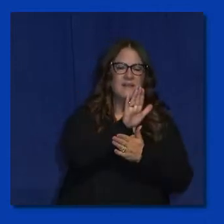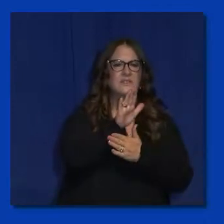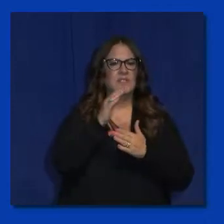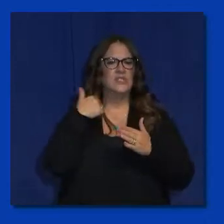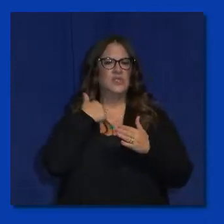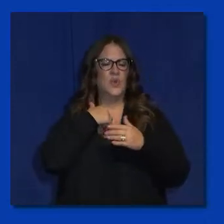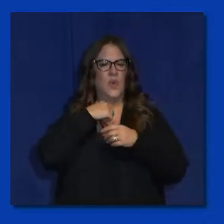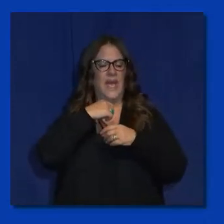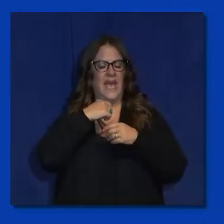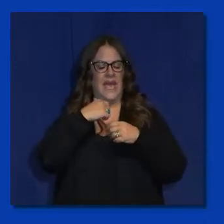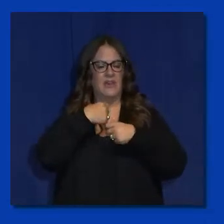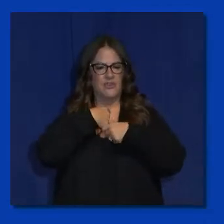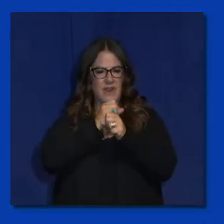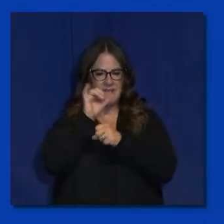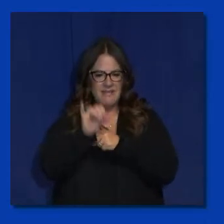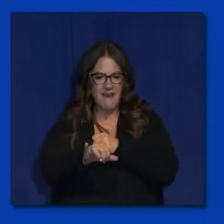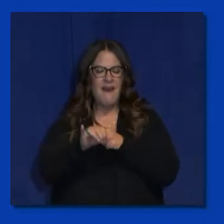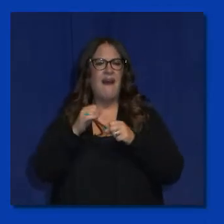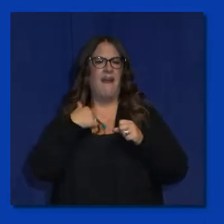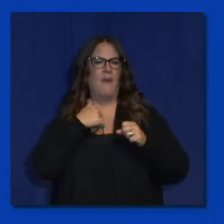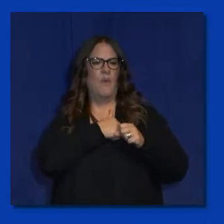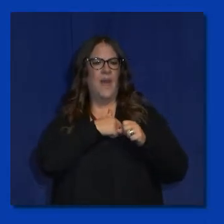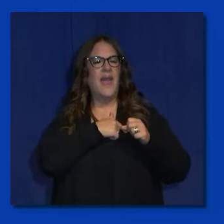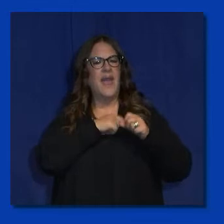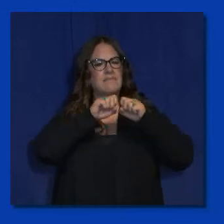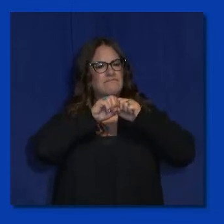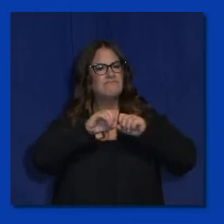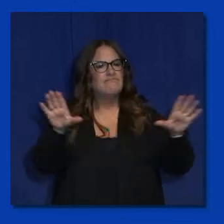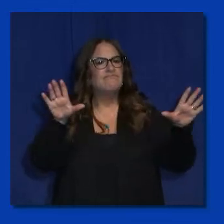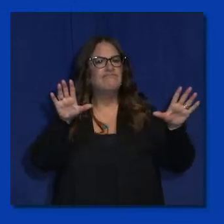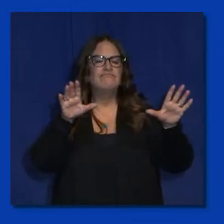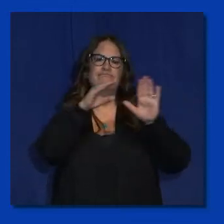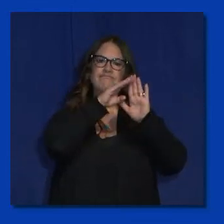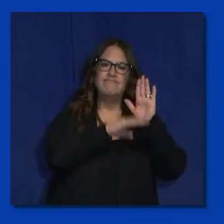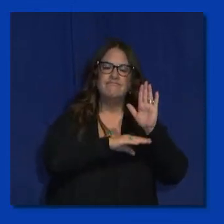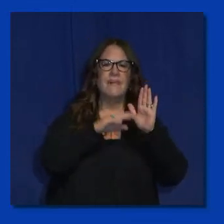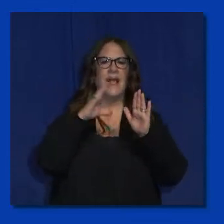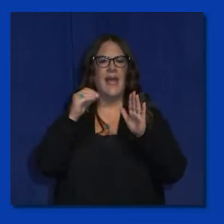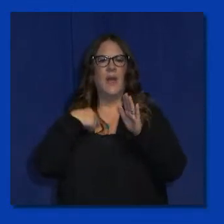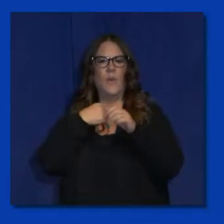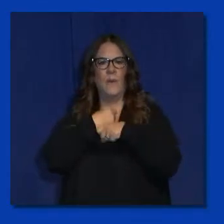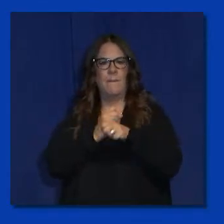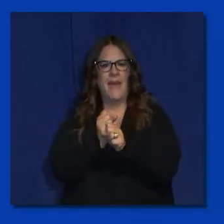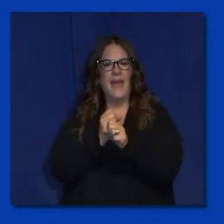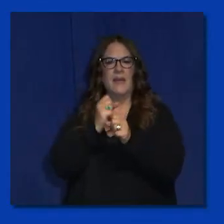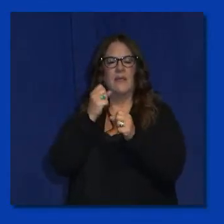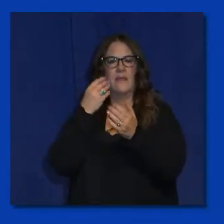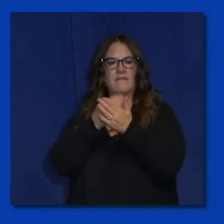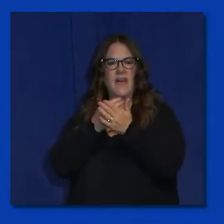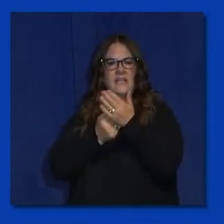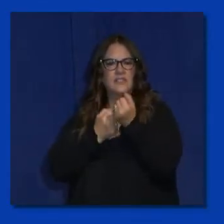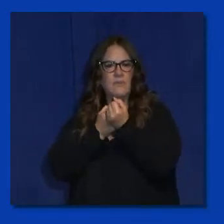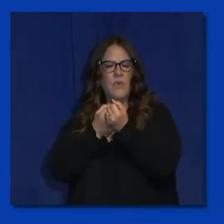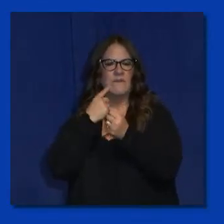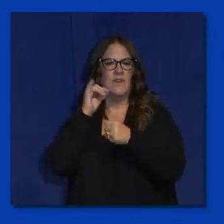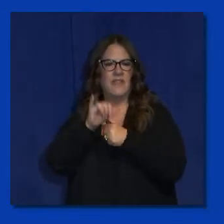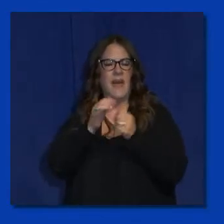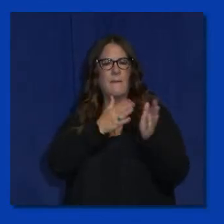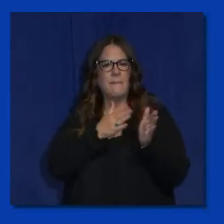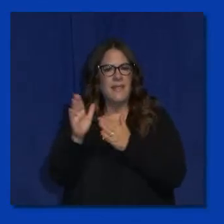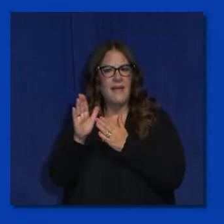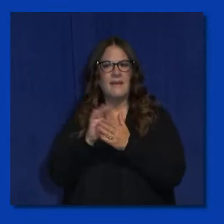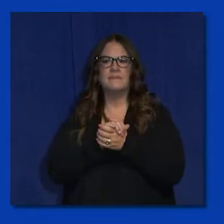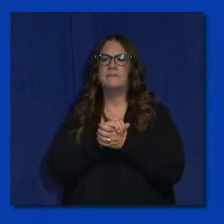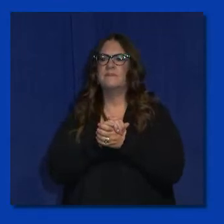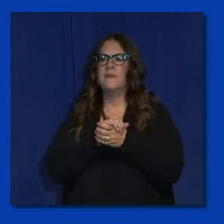framework. And we're going to fund that framework. Historic investments, multi-year, so they can plan. The biggest problem is the episodic nature